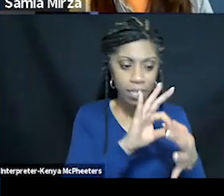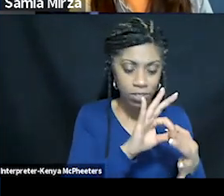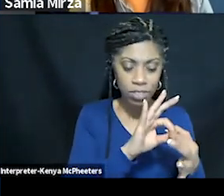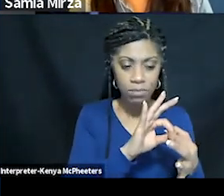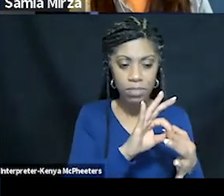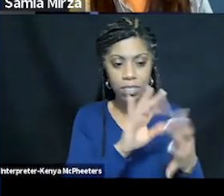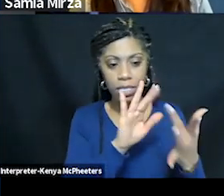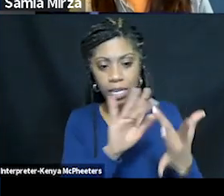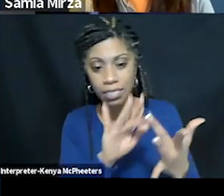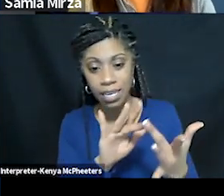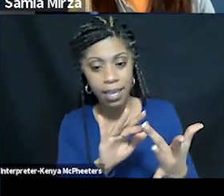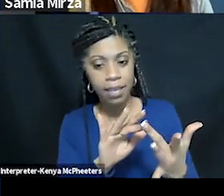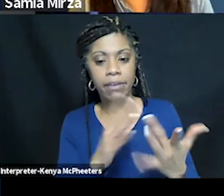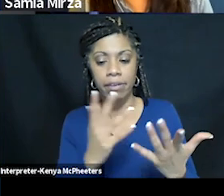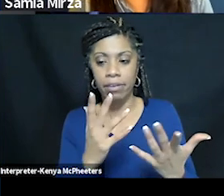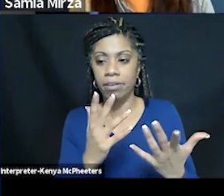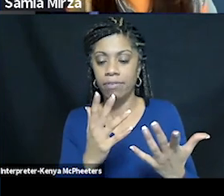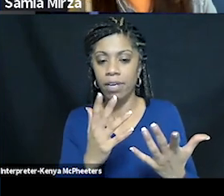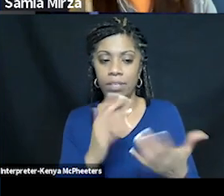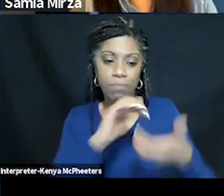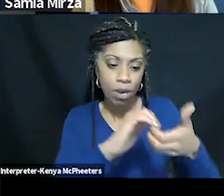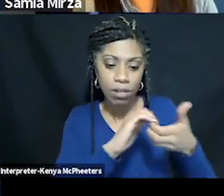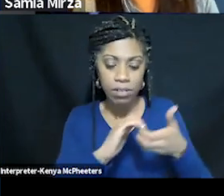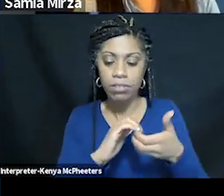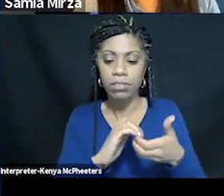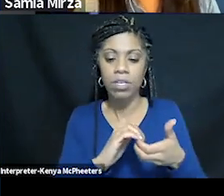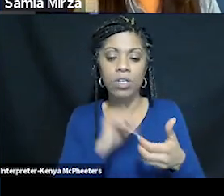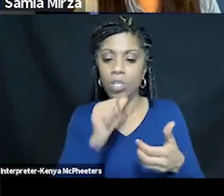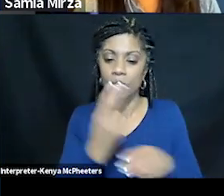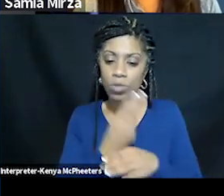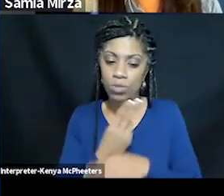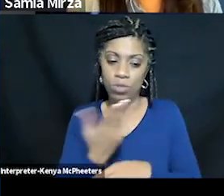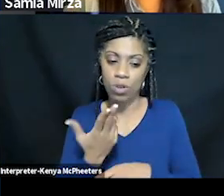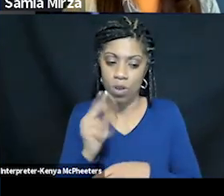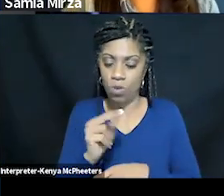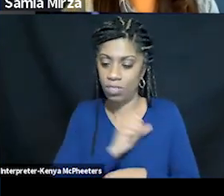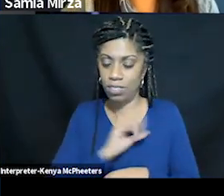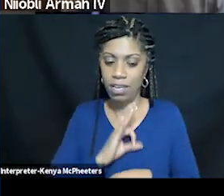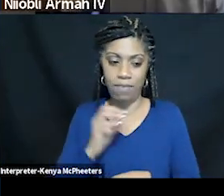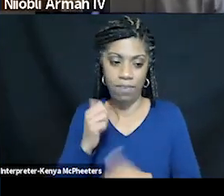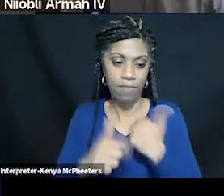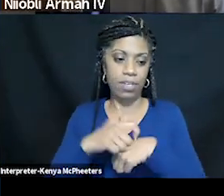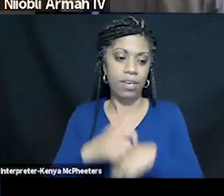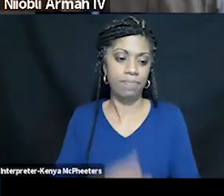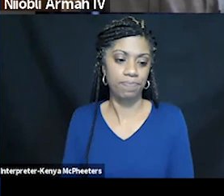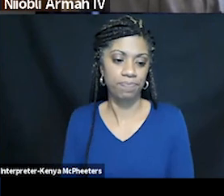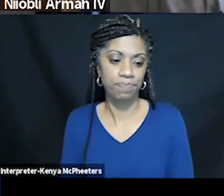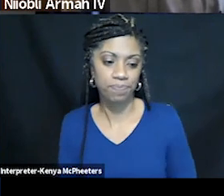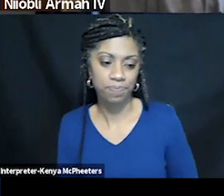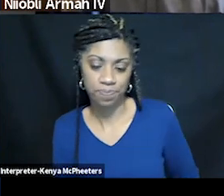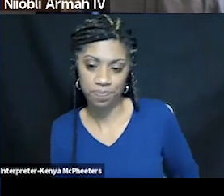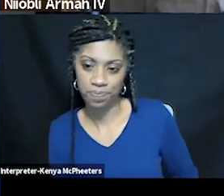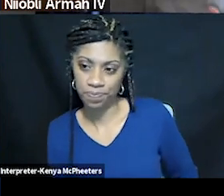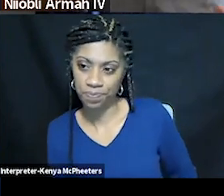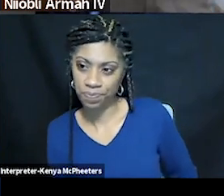them and utilize those partnerships instead of your own staff. Yeah. So we have 10 minutes left. I think